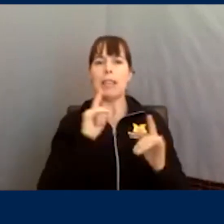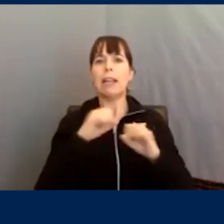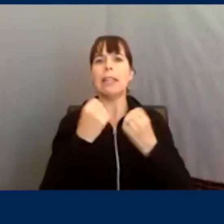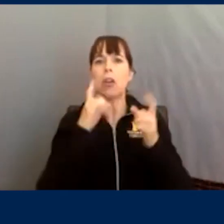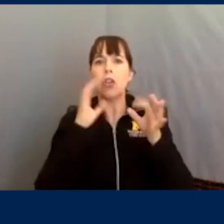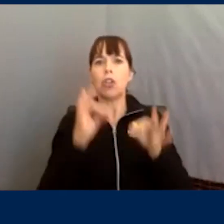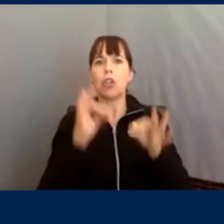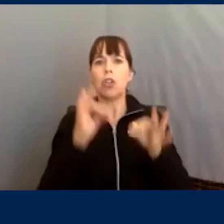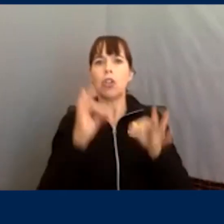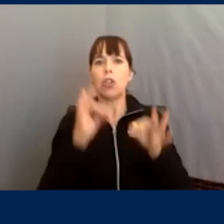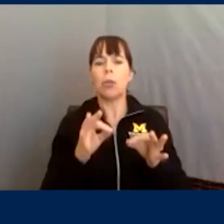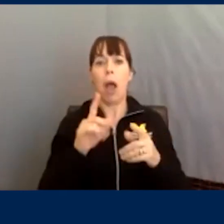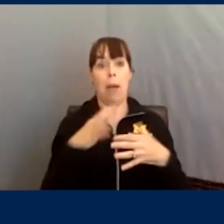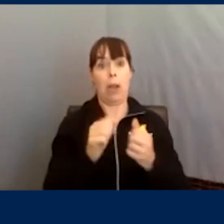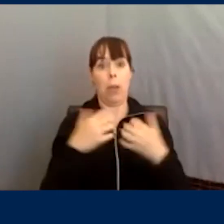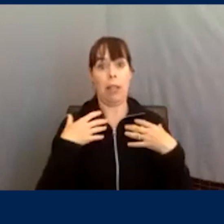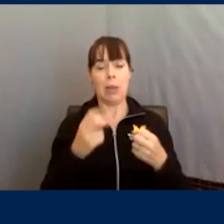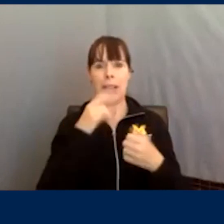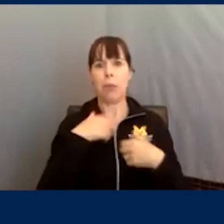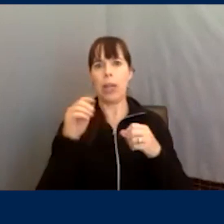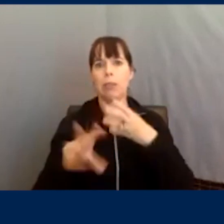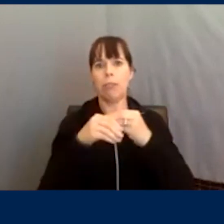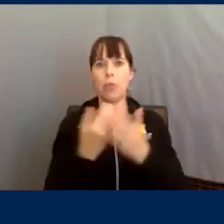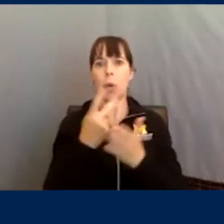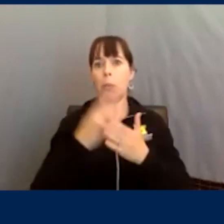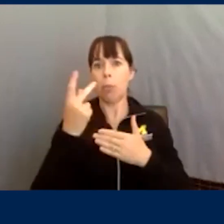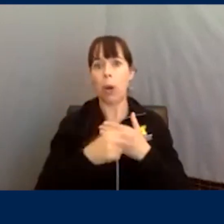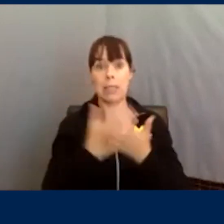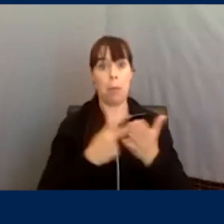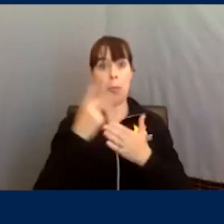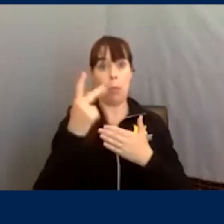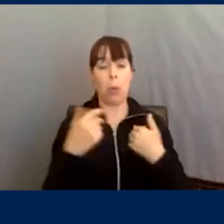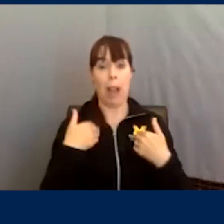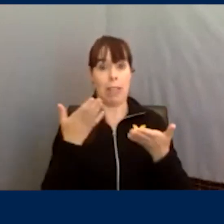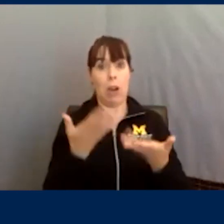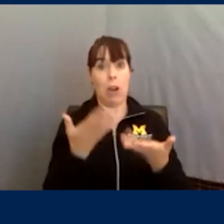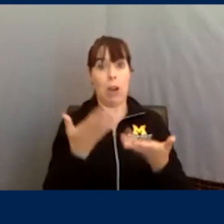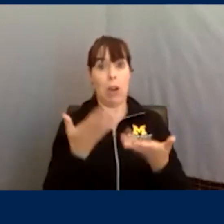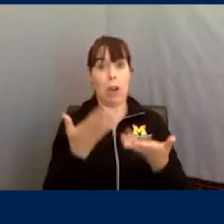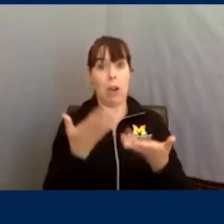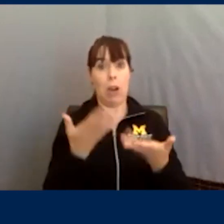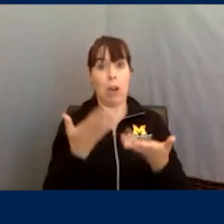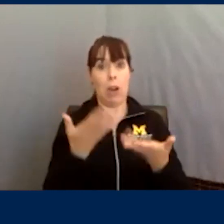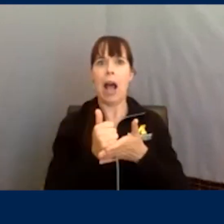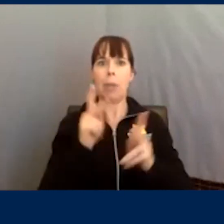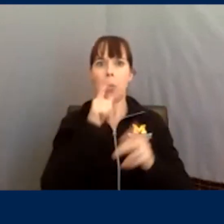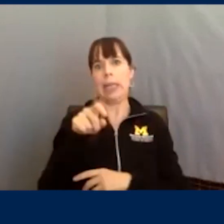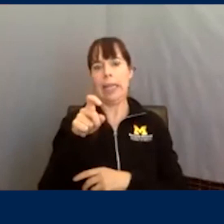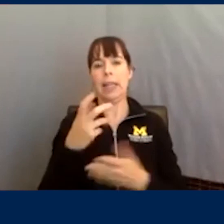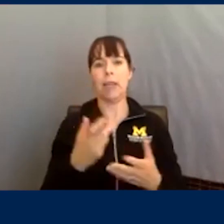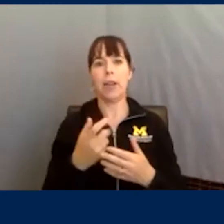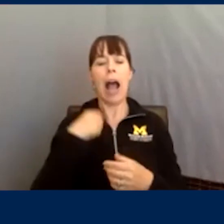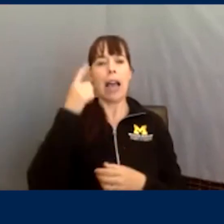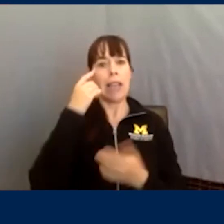put programs together. Many of the programs that we already have in existence and help those in need. And so I